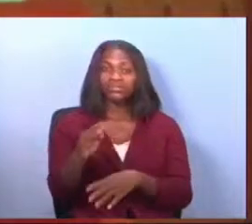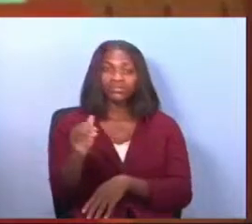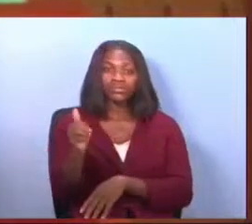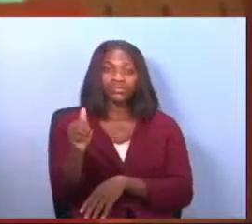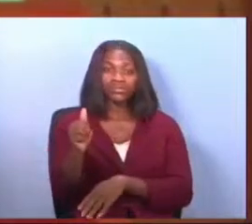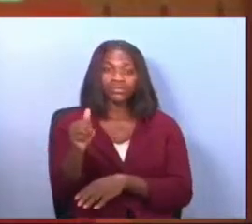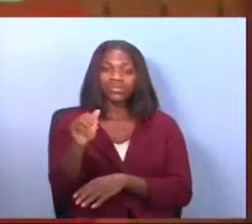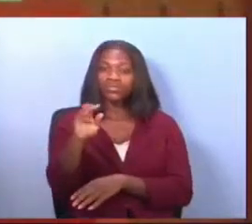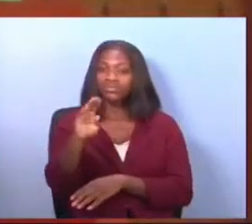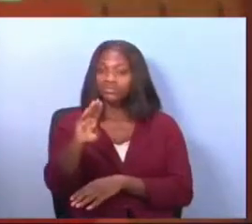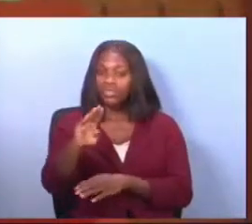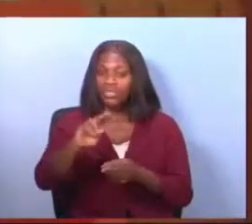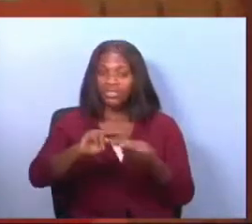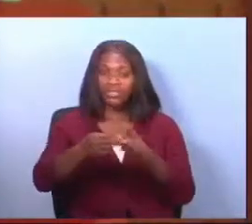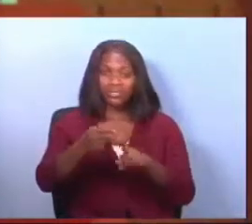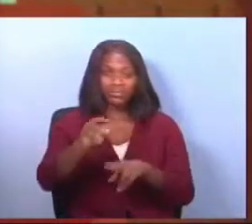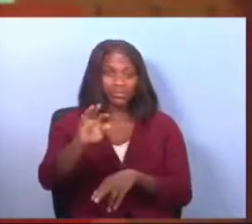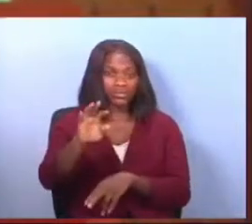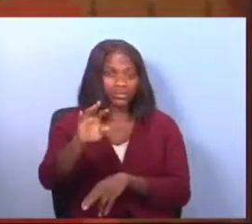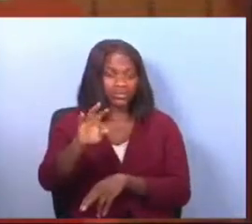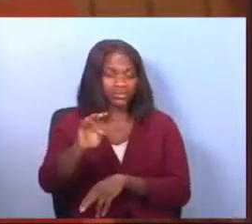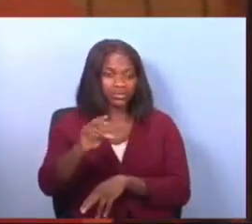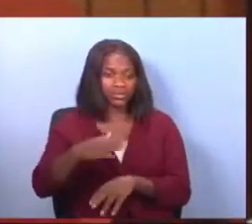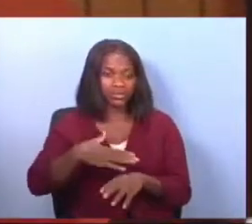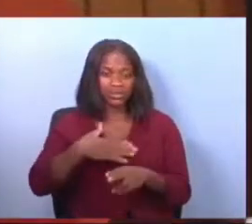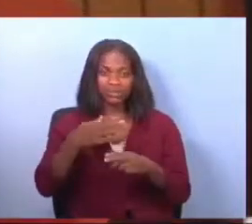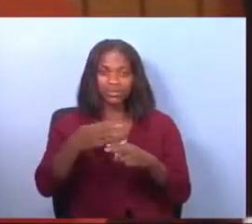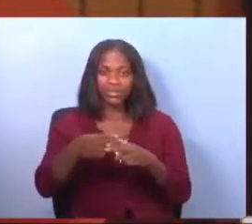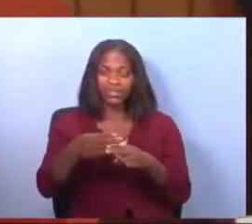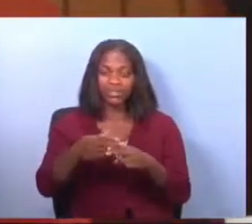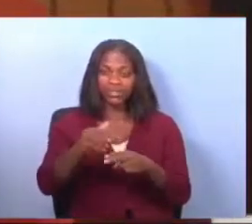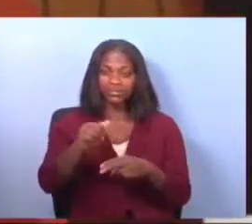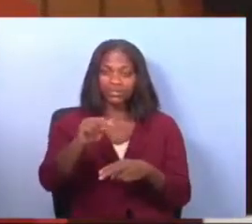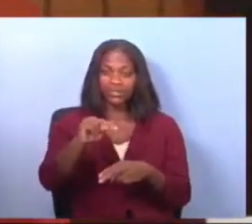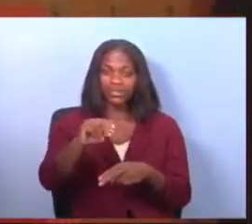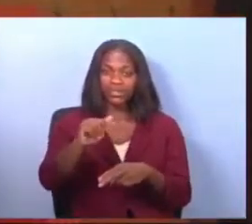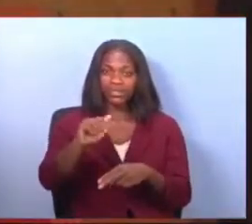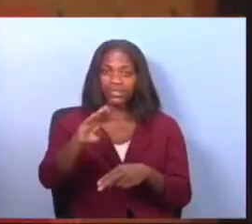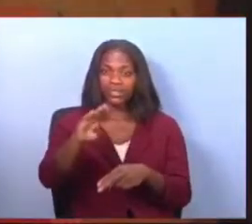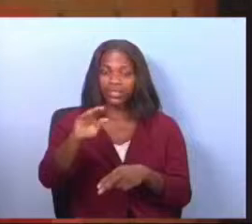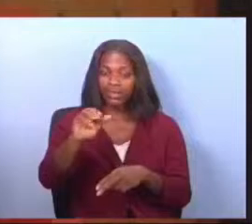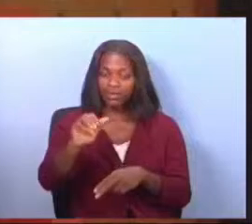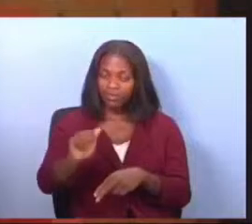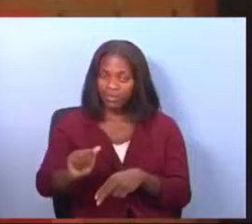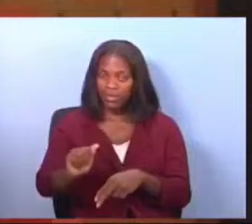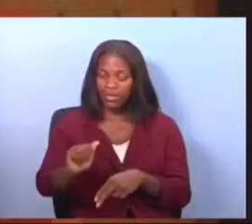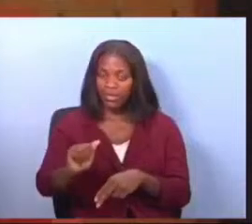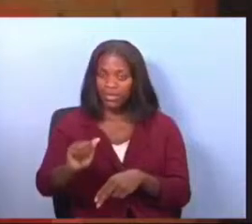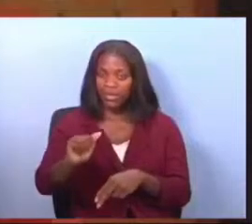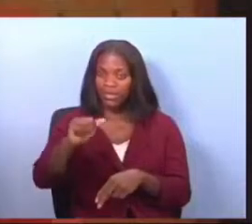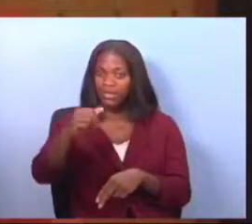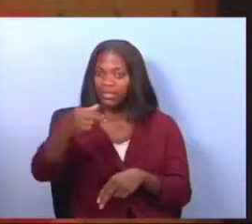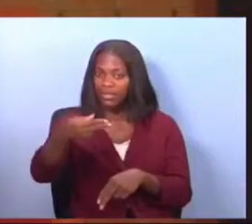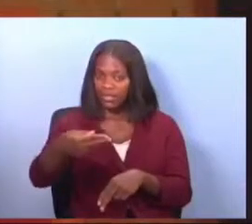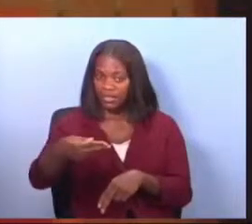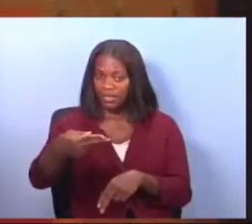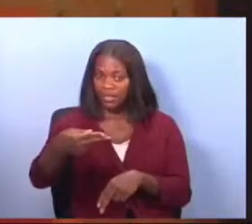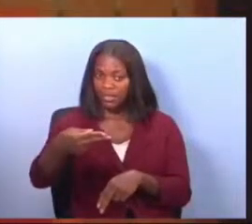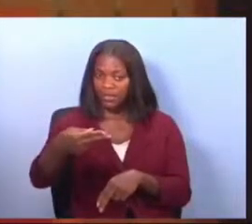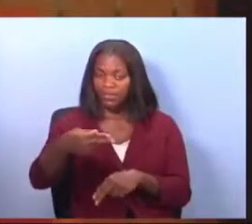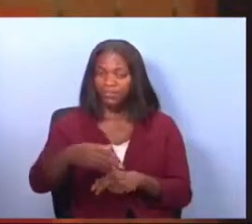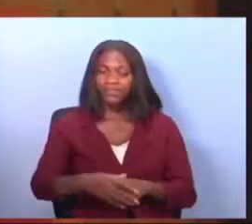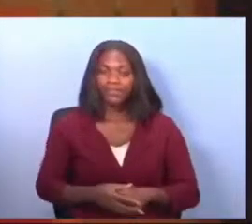item number 7. My name, Anaba, is not properly spelled. There's an H at the end. It differentiates it from the